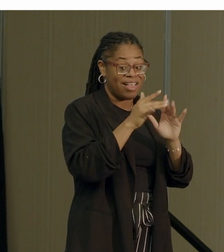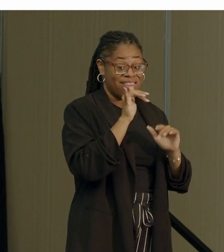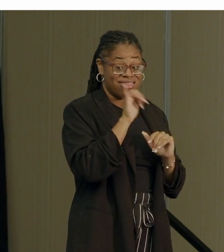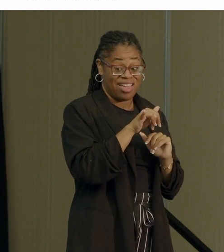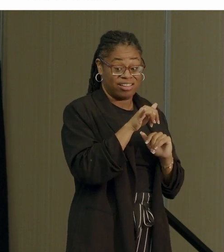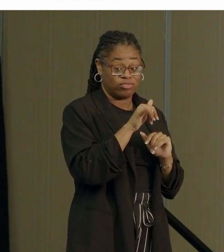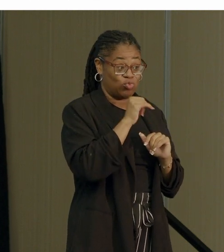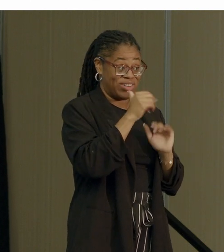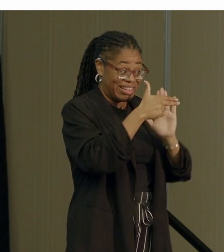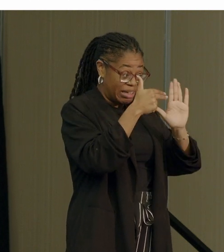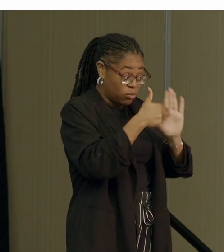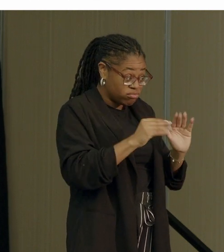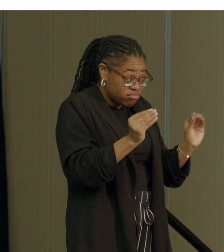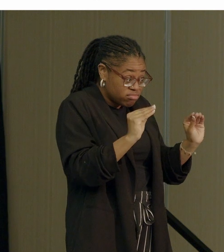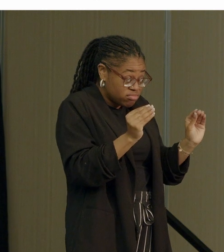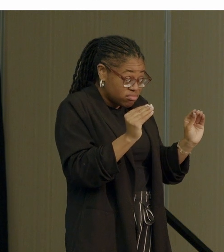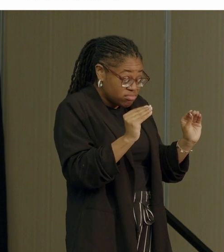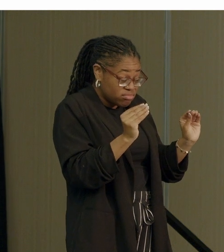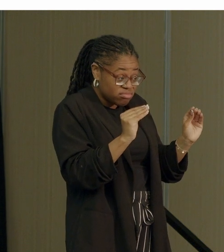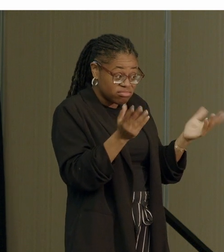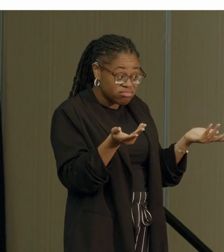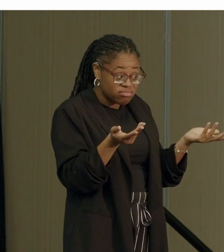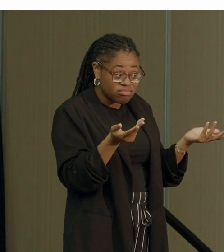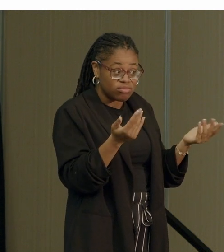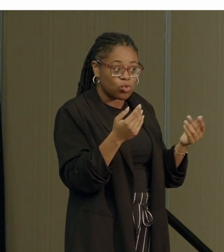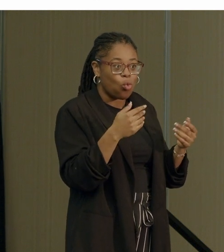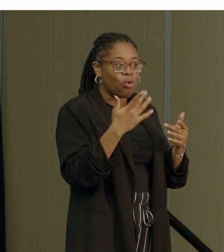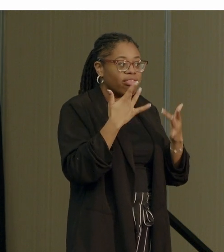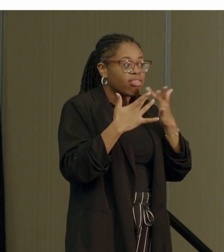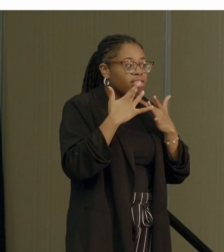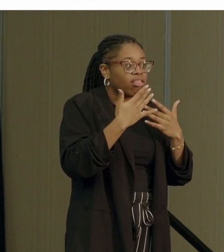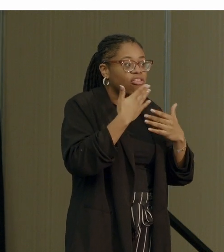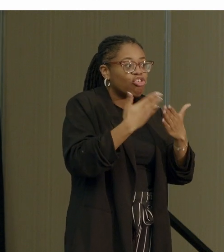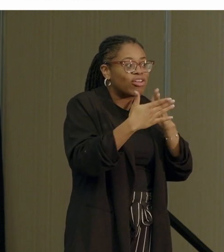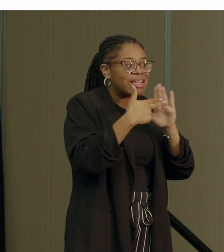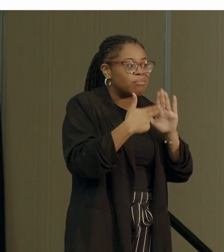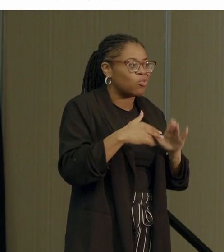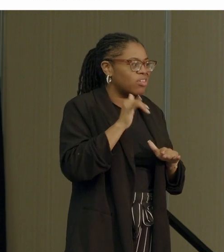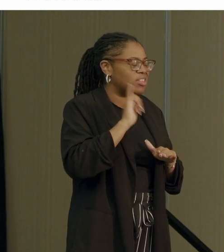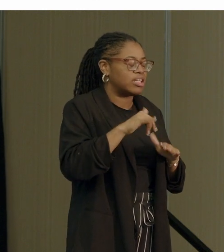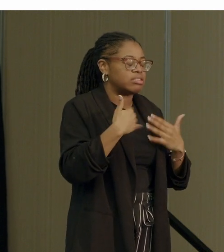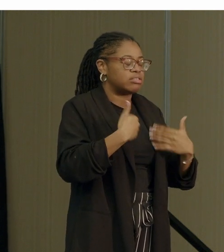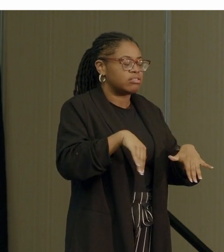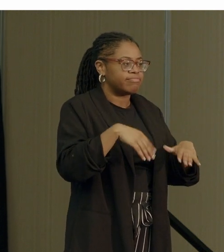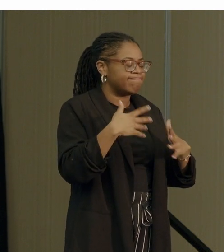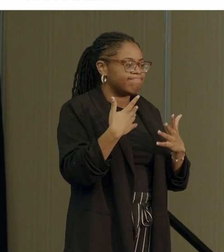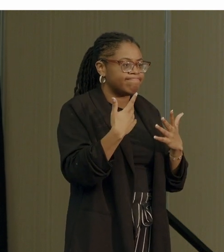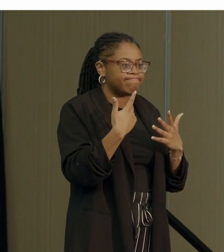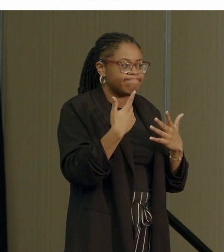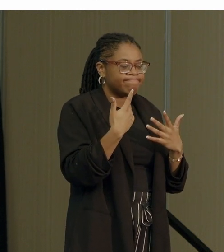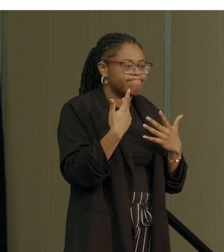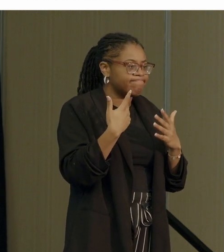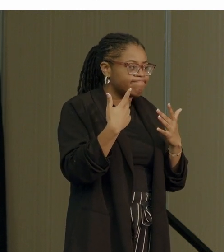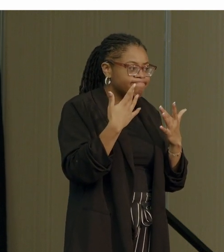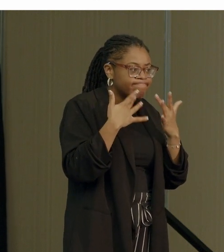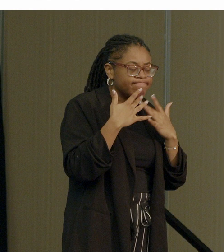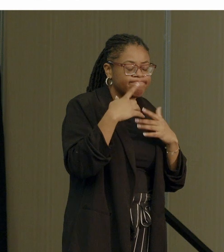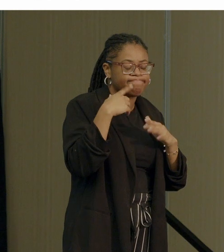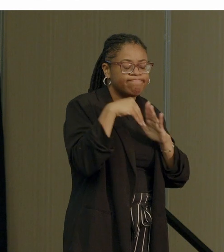are unlabeled or that lack good labels. And this is detrimental to visually impaired users that are browsing the